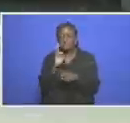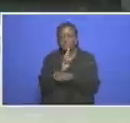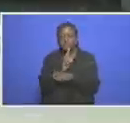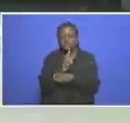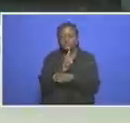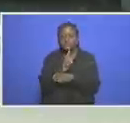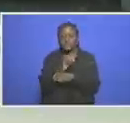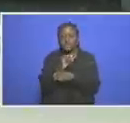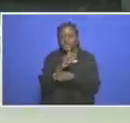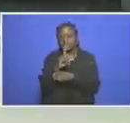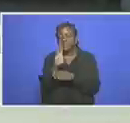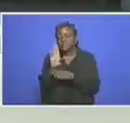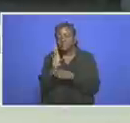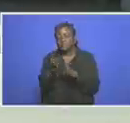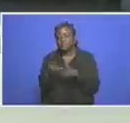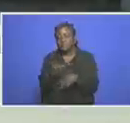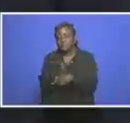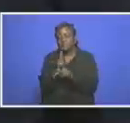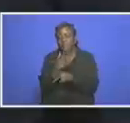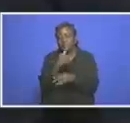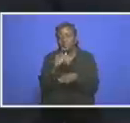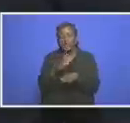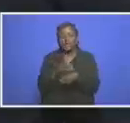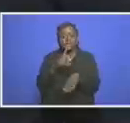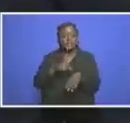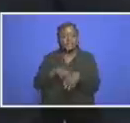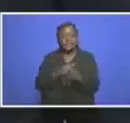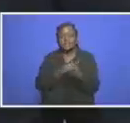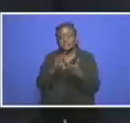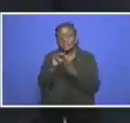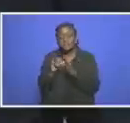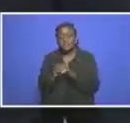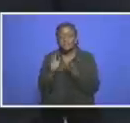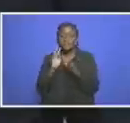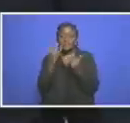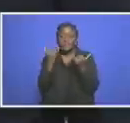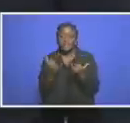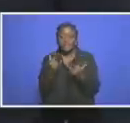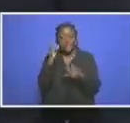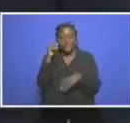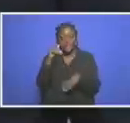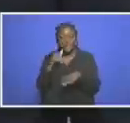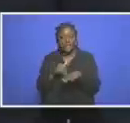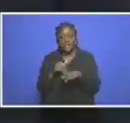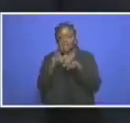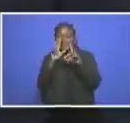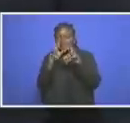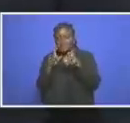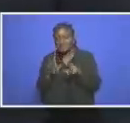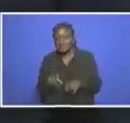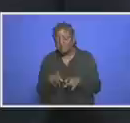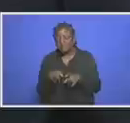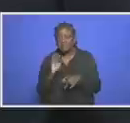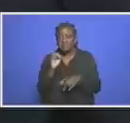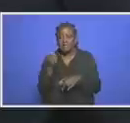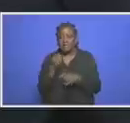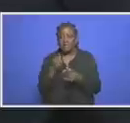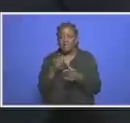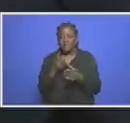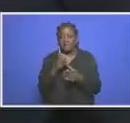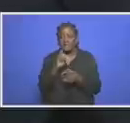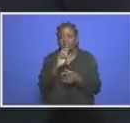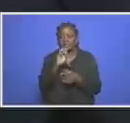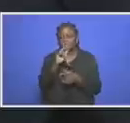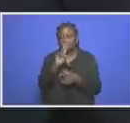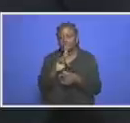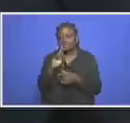facility and on-time payment. We are now looking and assessing our debt arrangement to determine how we best